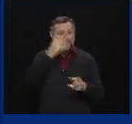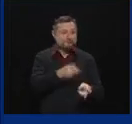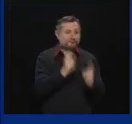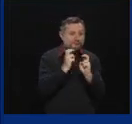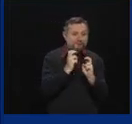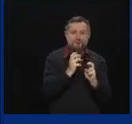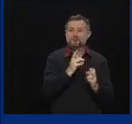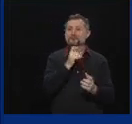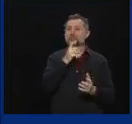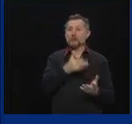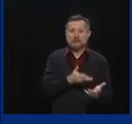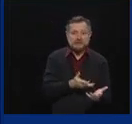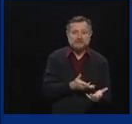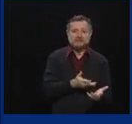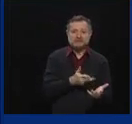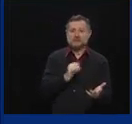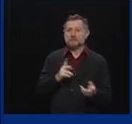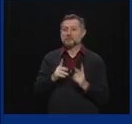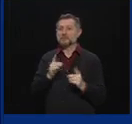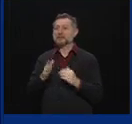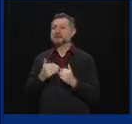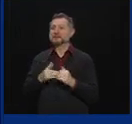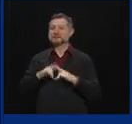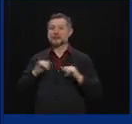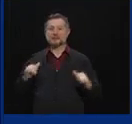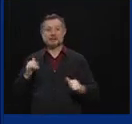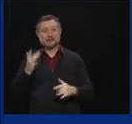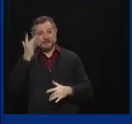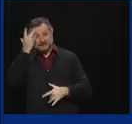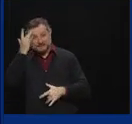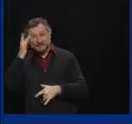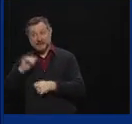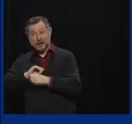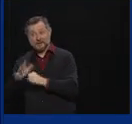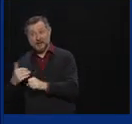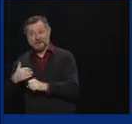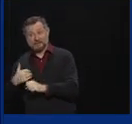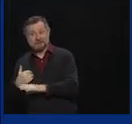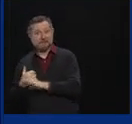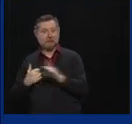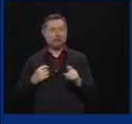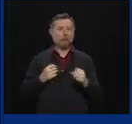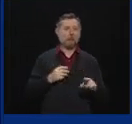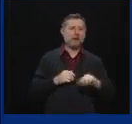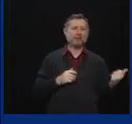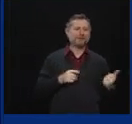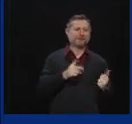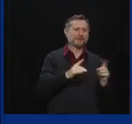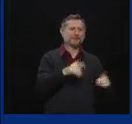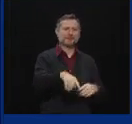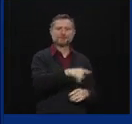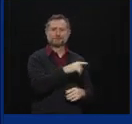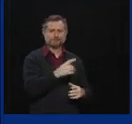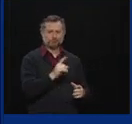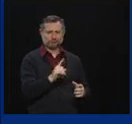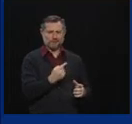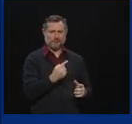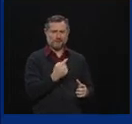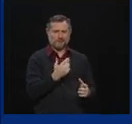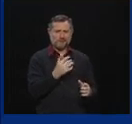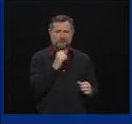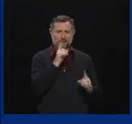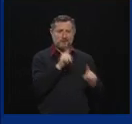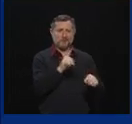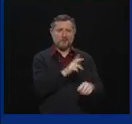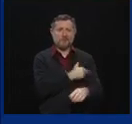people sick with COVID, as well as the population that are taking up spaces because of the extraordinary circumstances I just spoke